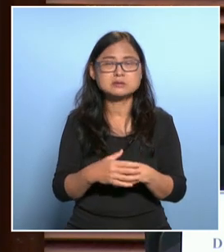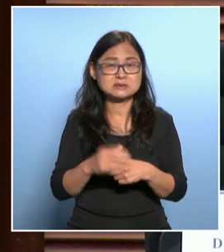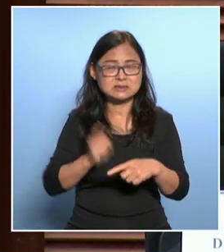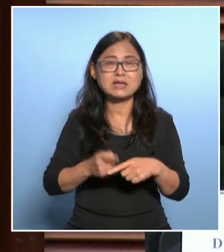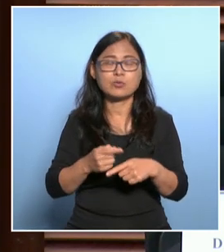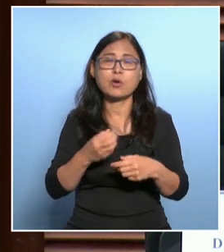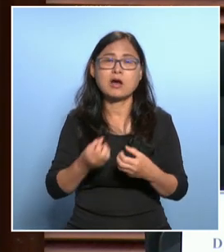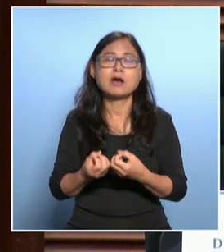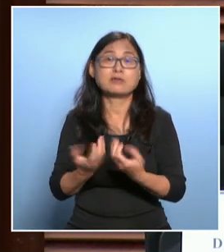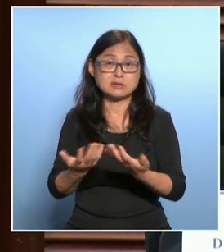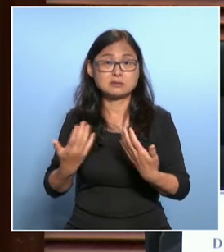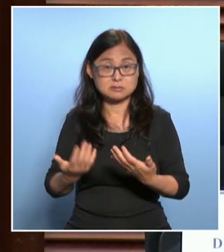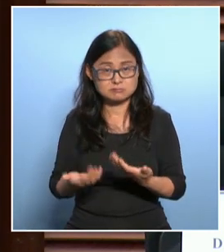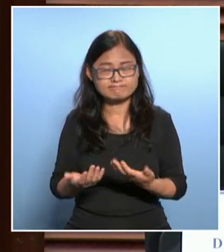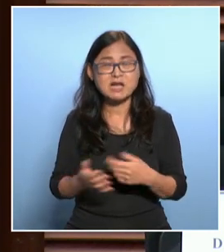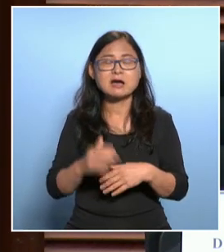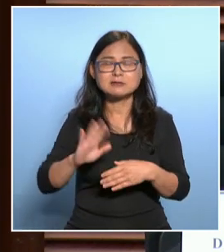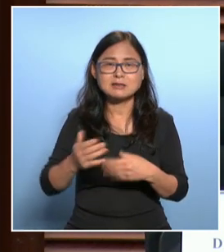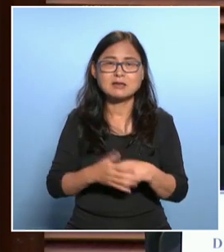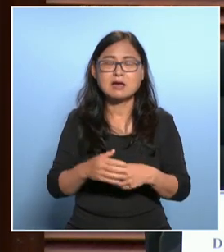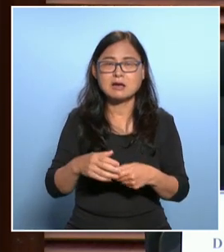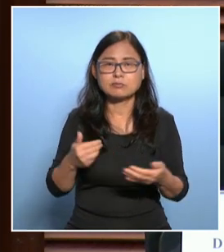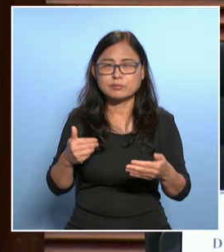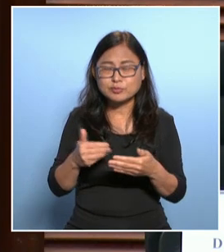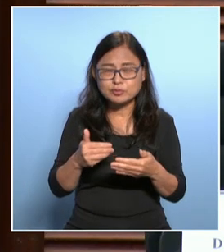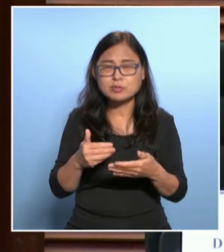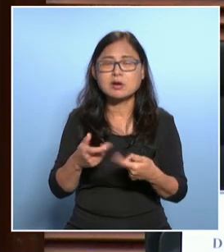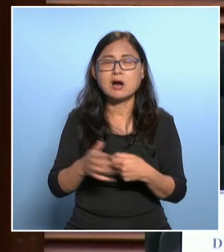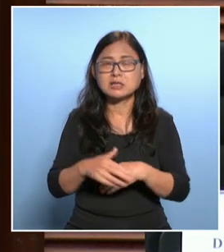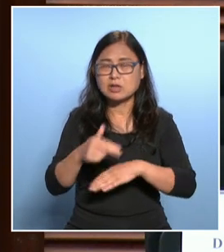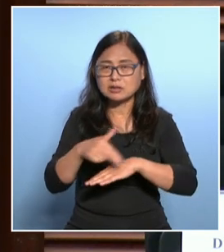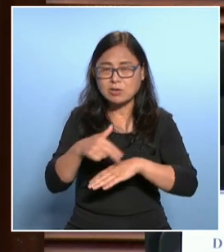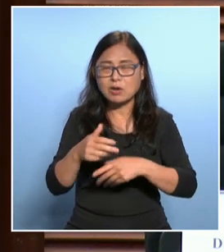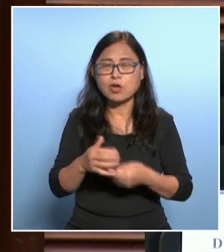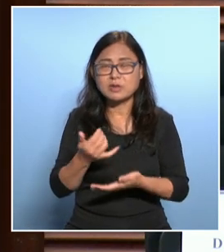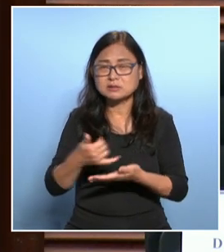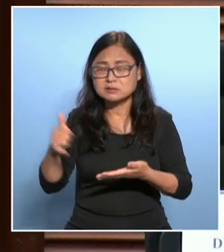they can have discussion with their family members.